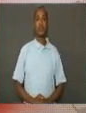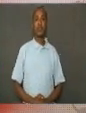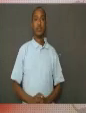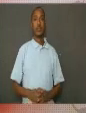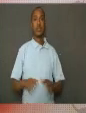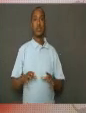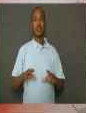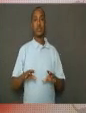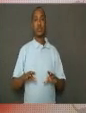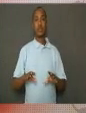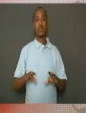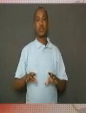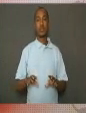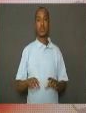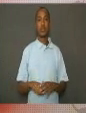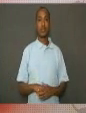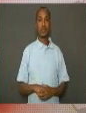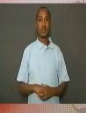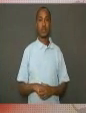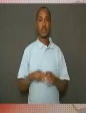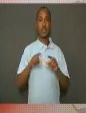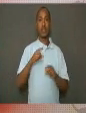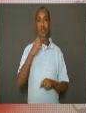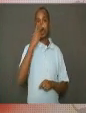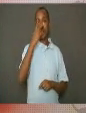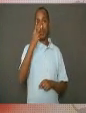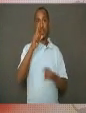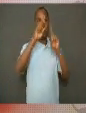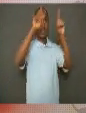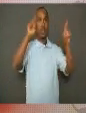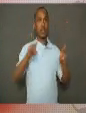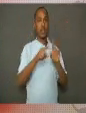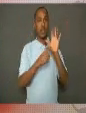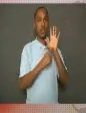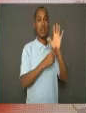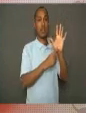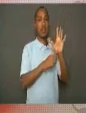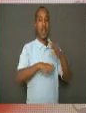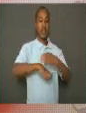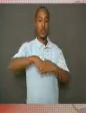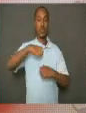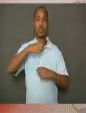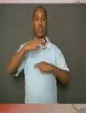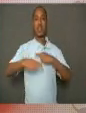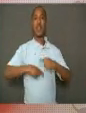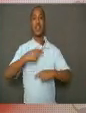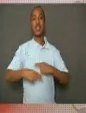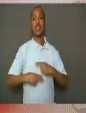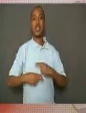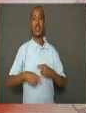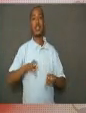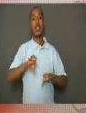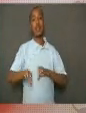Take a look at your screen and we will watch an exothermic reaction